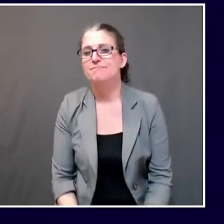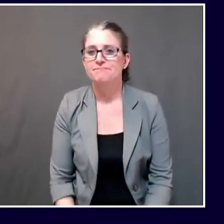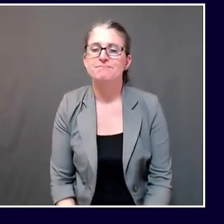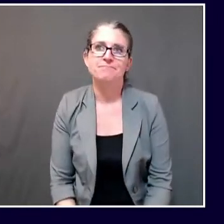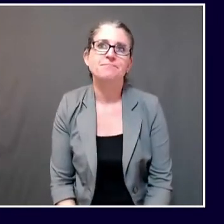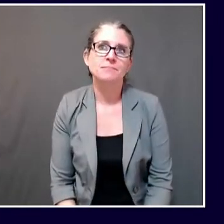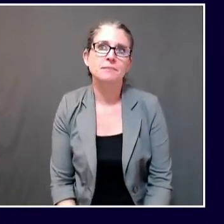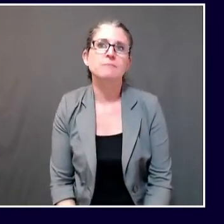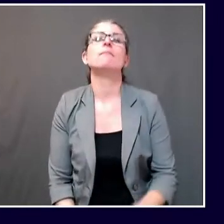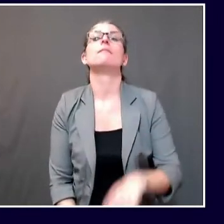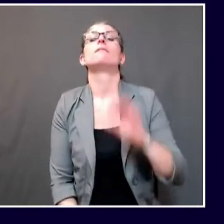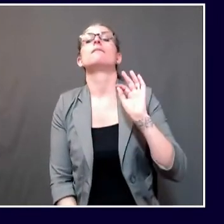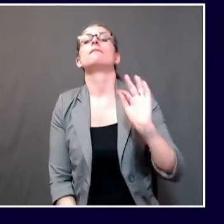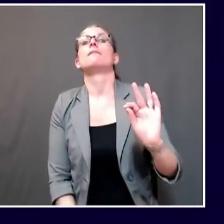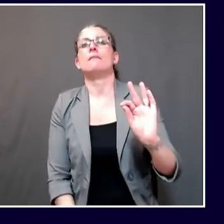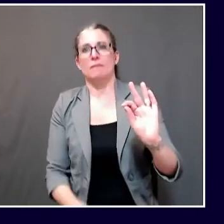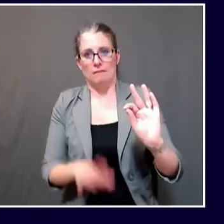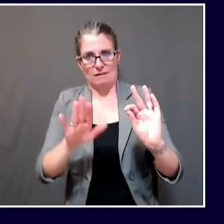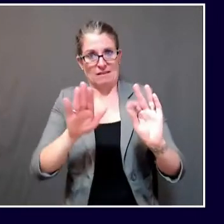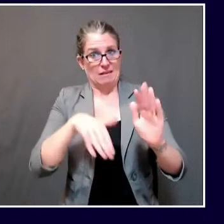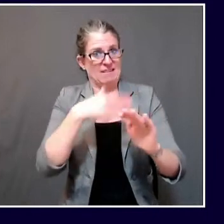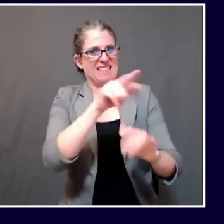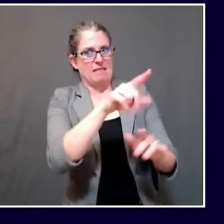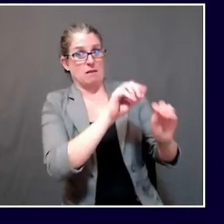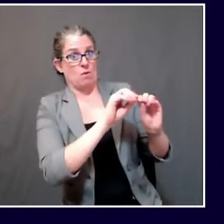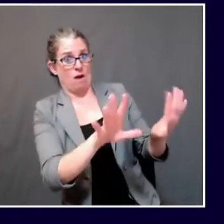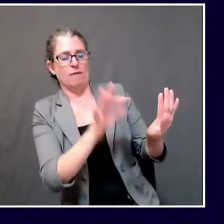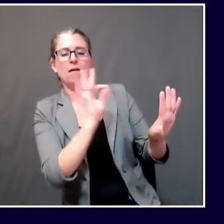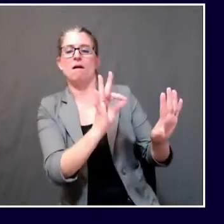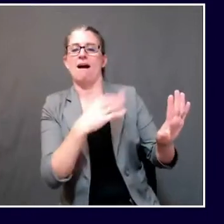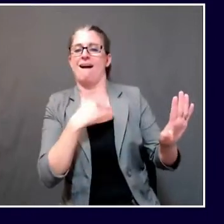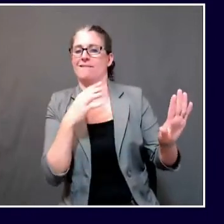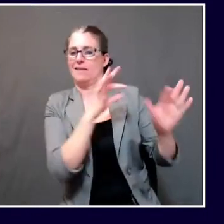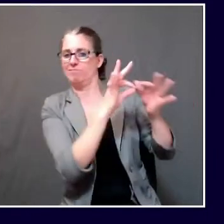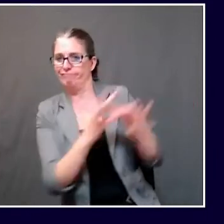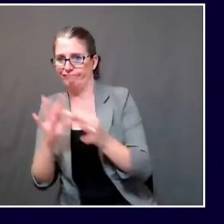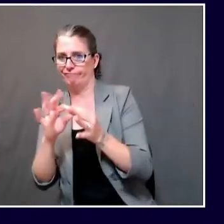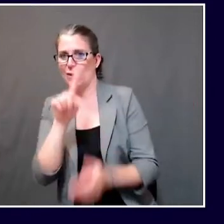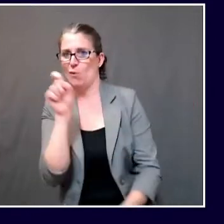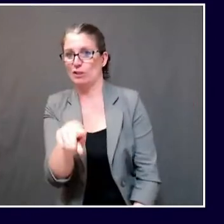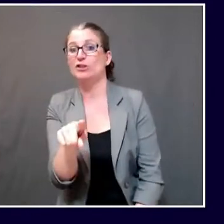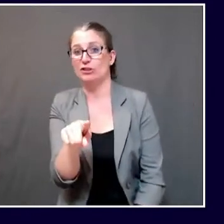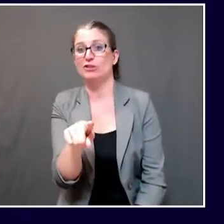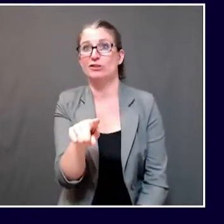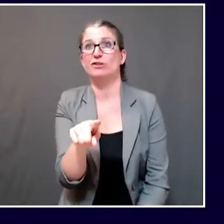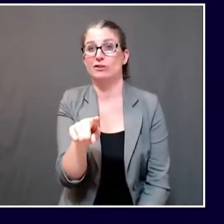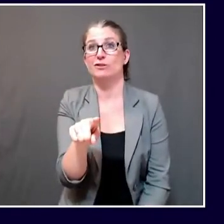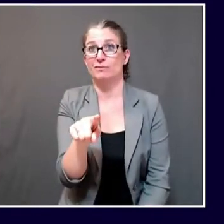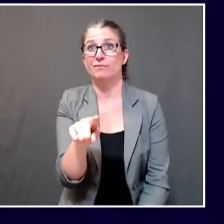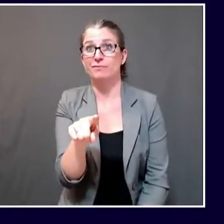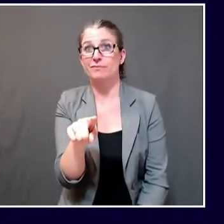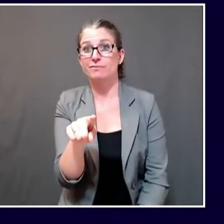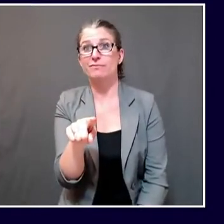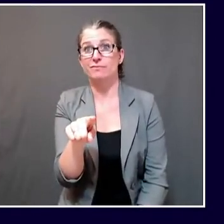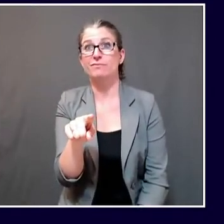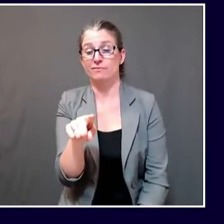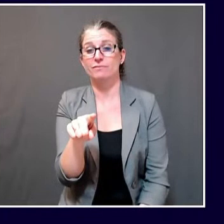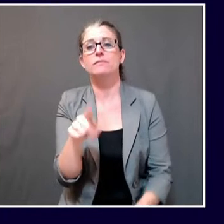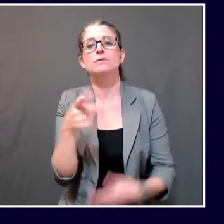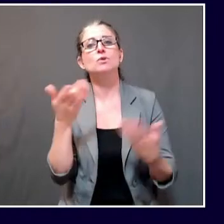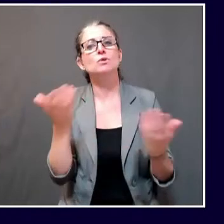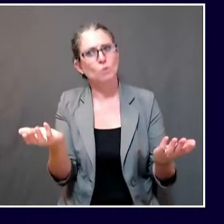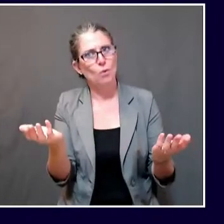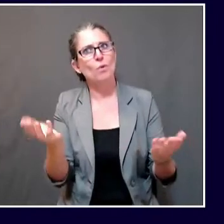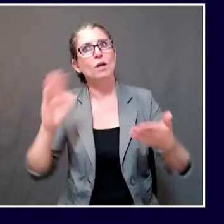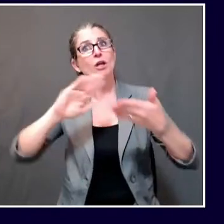so it doesn't appear, looking at the community sports guidelines, it doesn't appear that indoor hockey